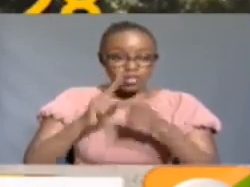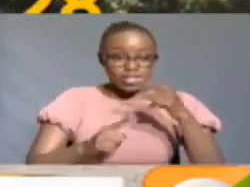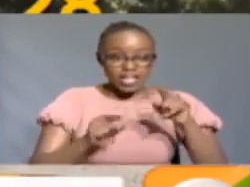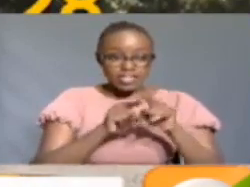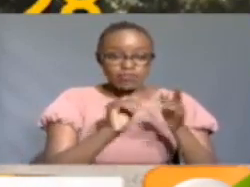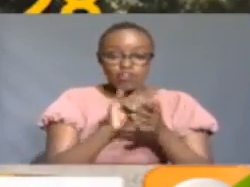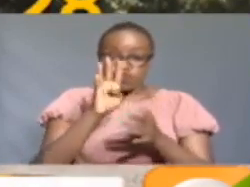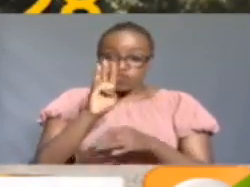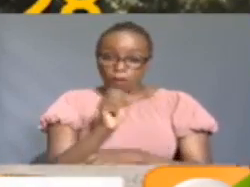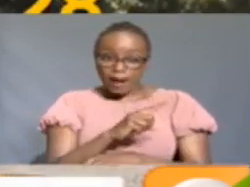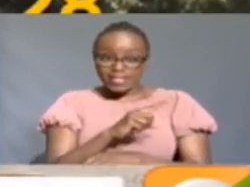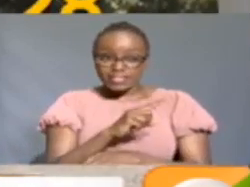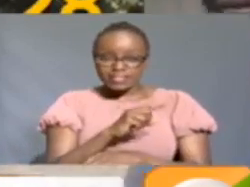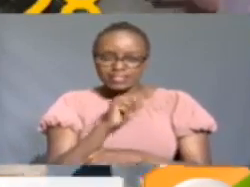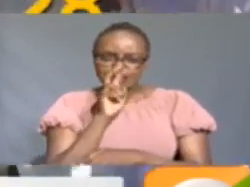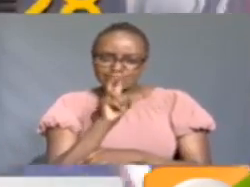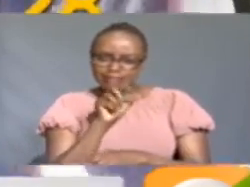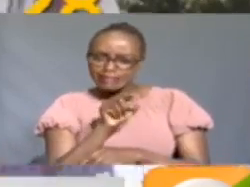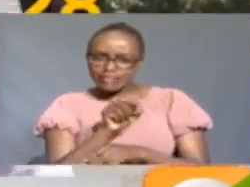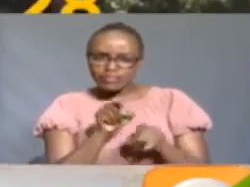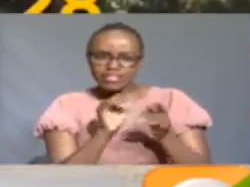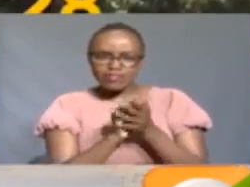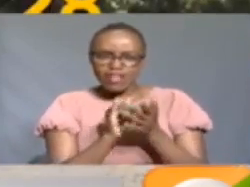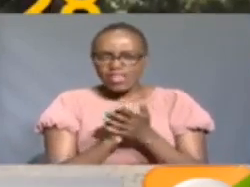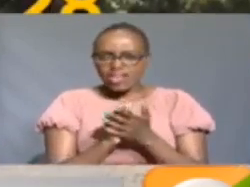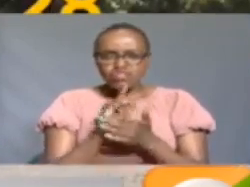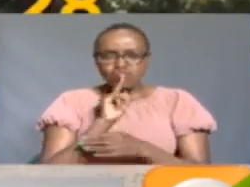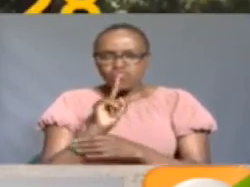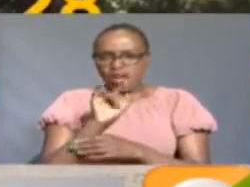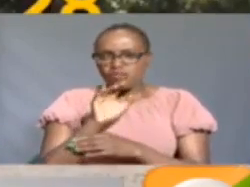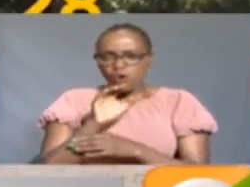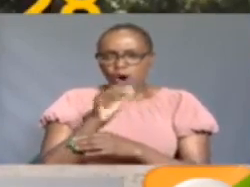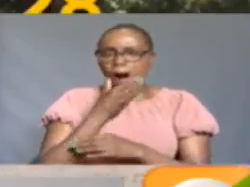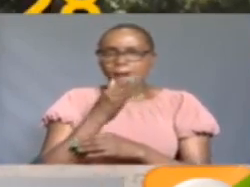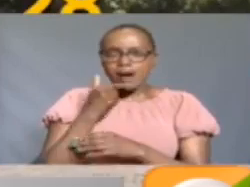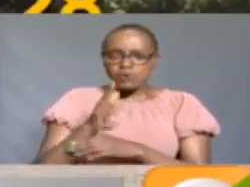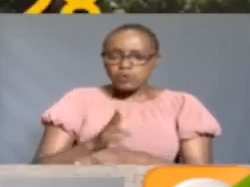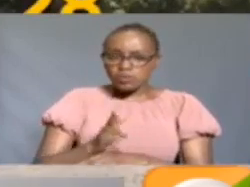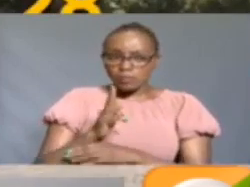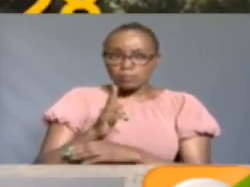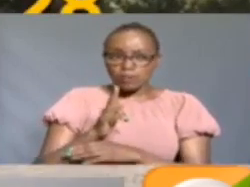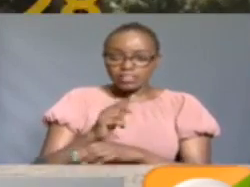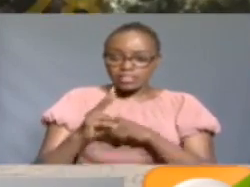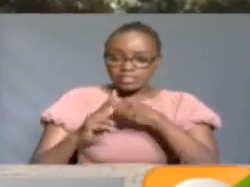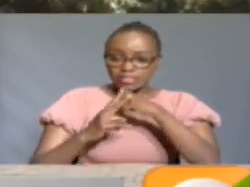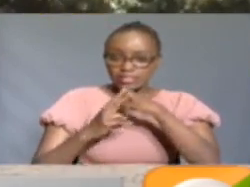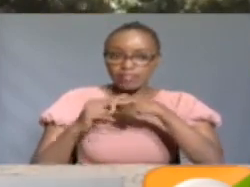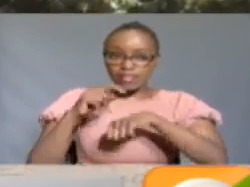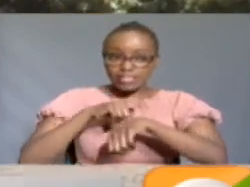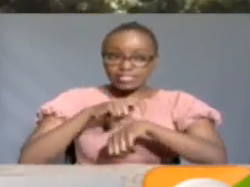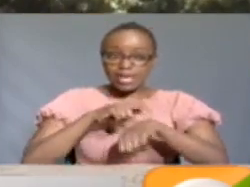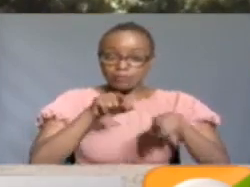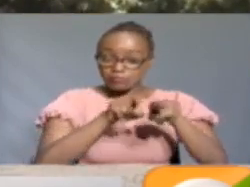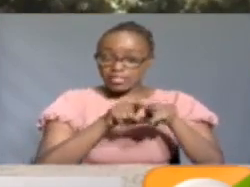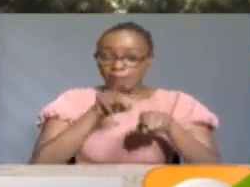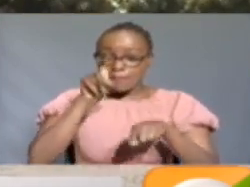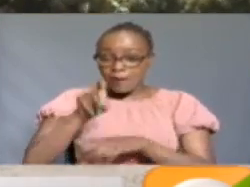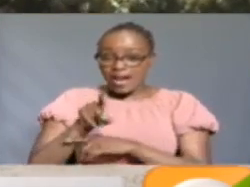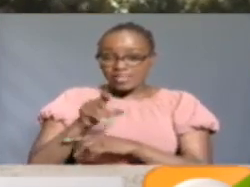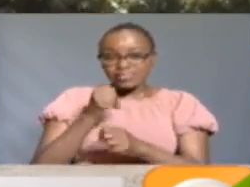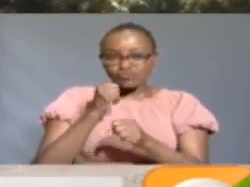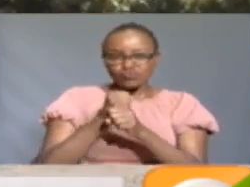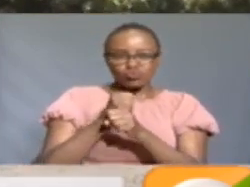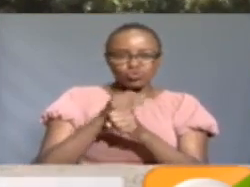and 4 months, it looks like a tall order for a man who was shot 7 times and has to do